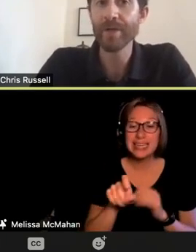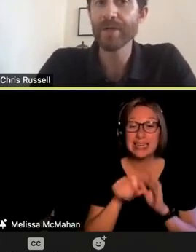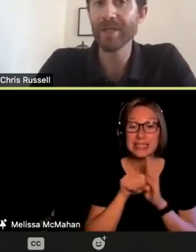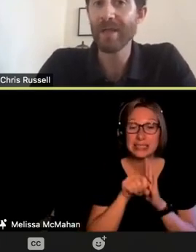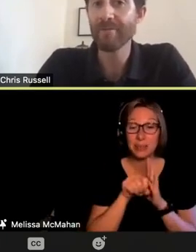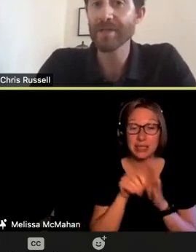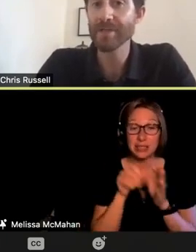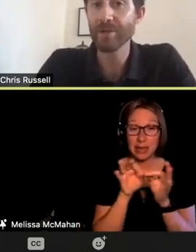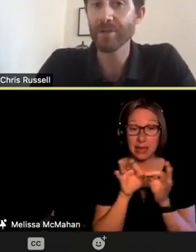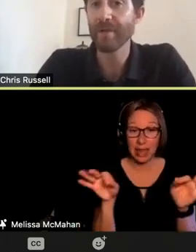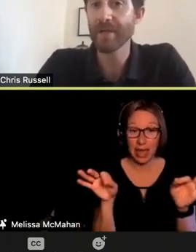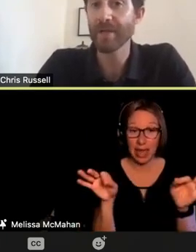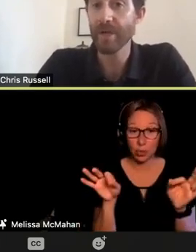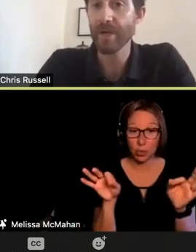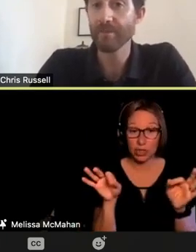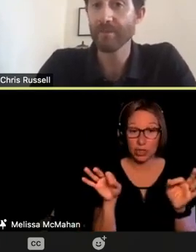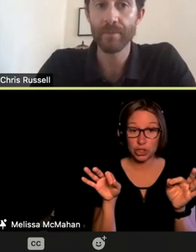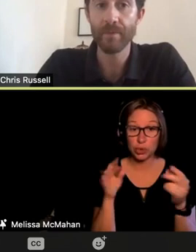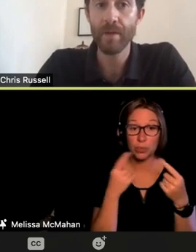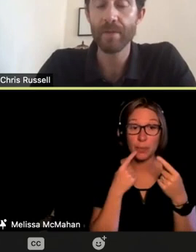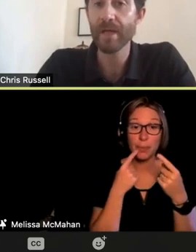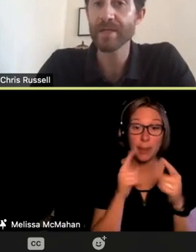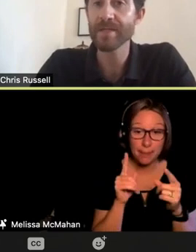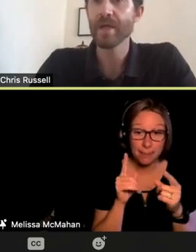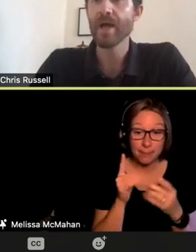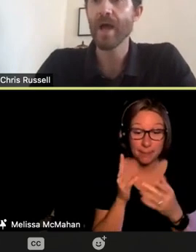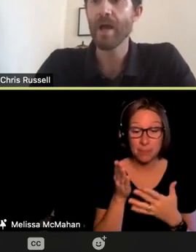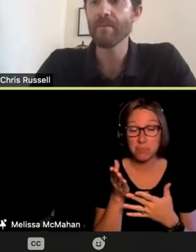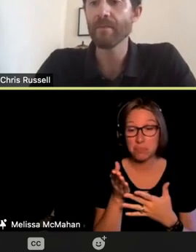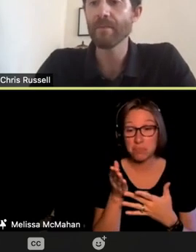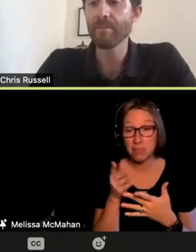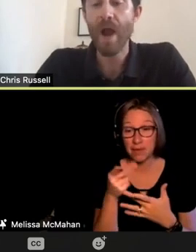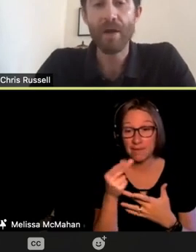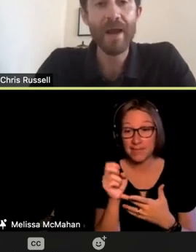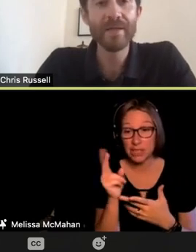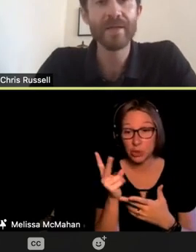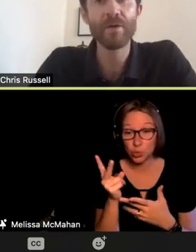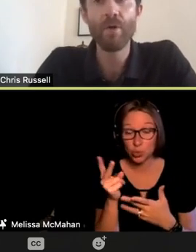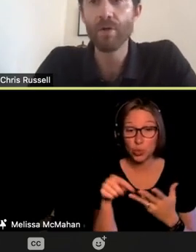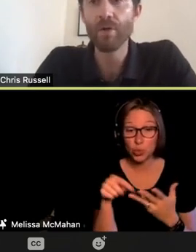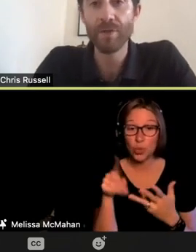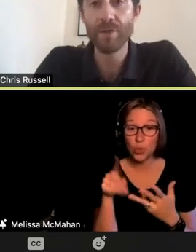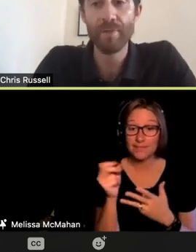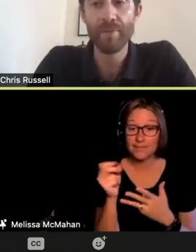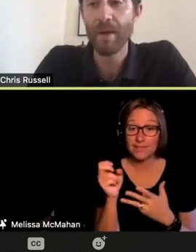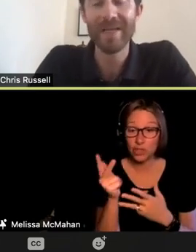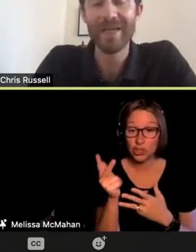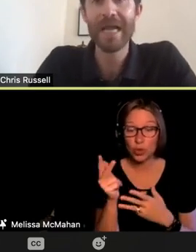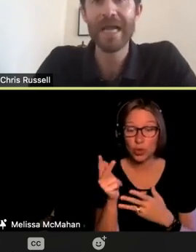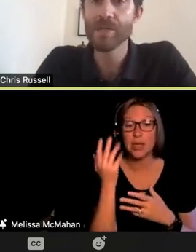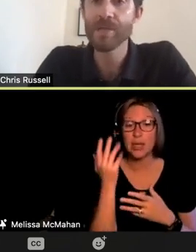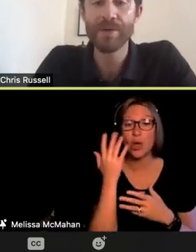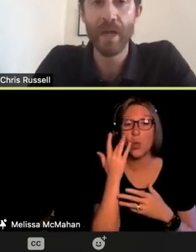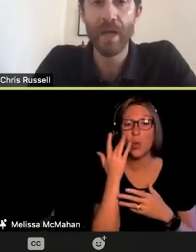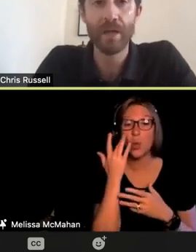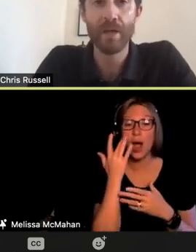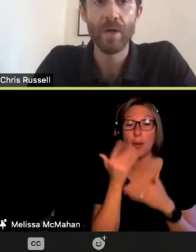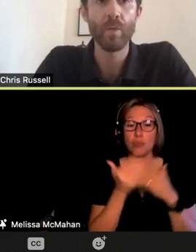language to reach late phase 2 and phase 3, right? Because progress in cortical visual impairment is